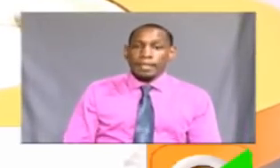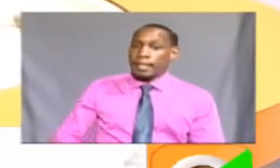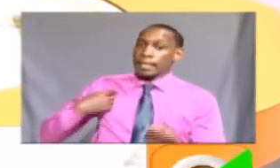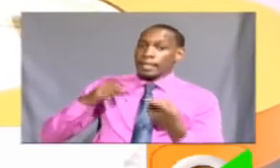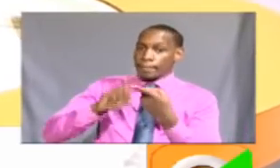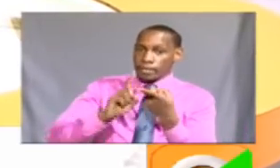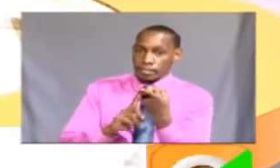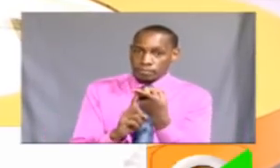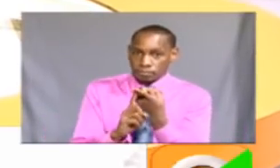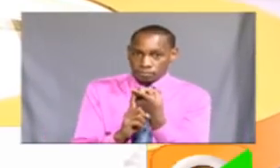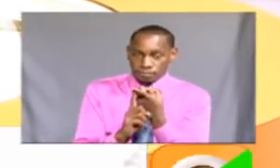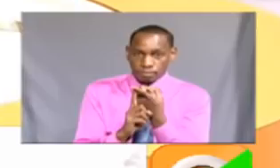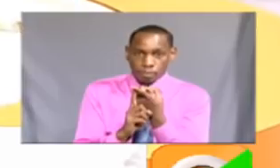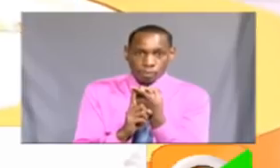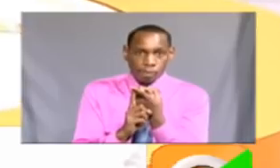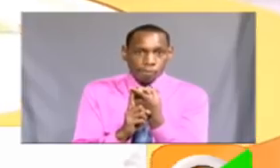First of all,